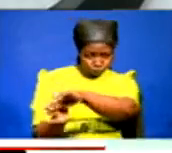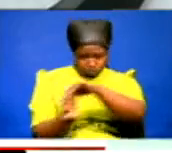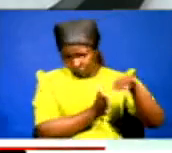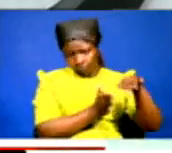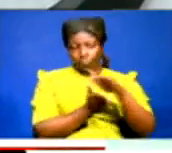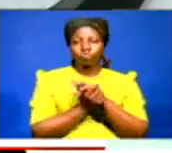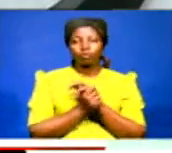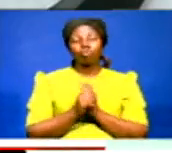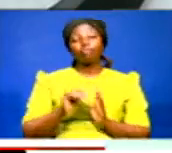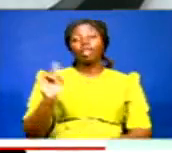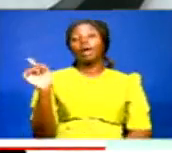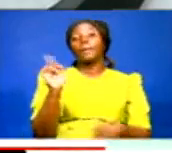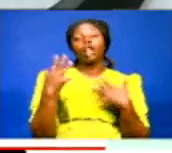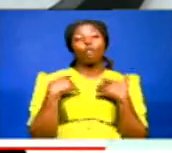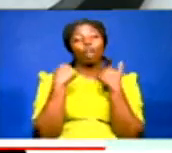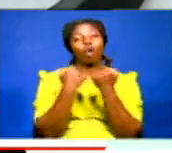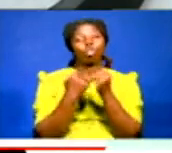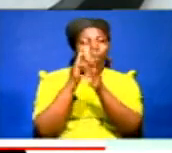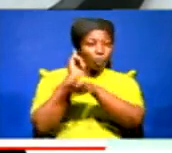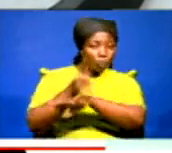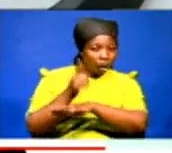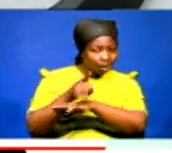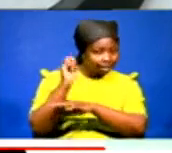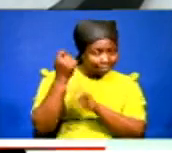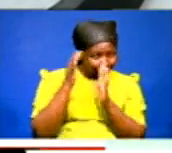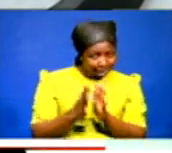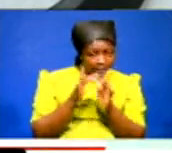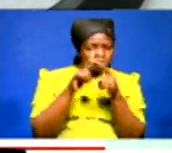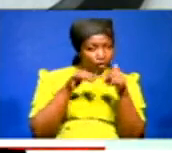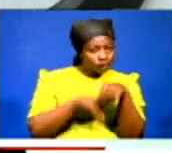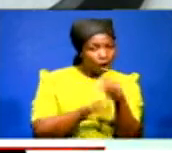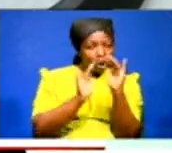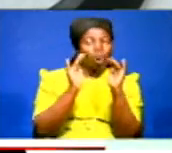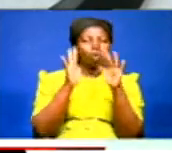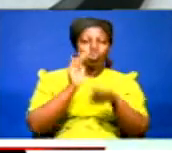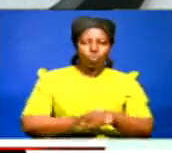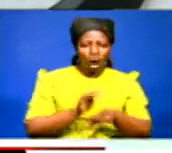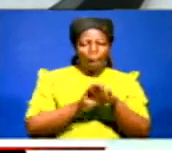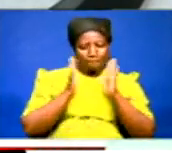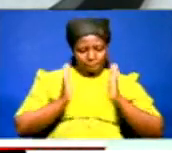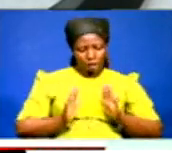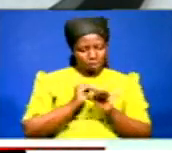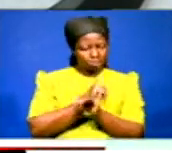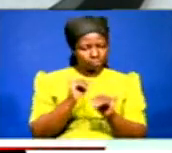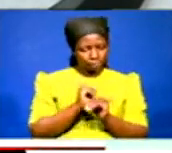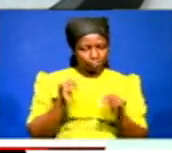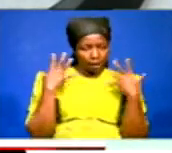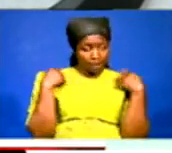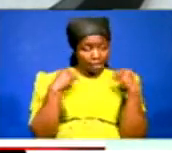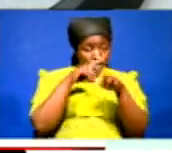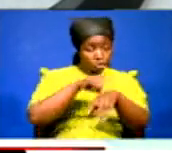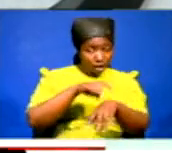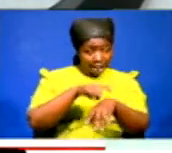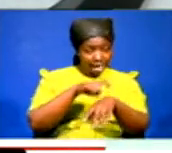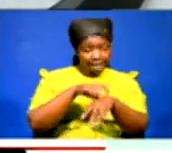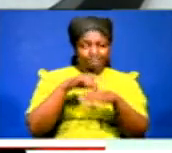The Ministry of Health is cautioning Kenyans to observe good personal hygiene practices during the festive season in the wake of